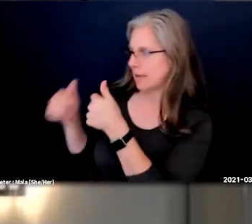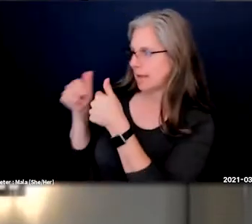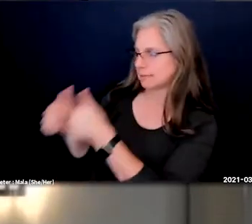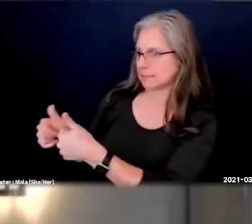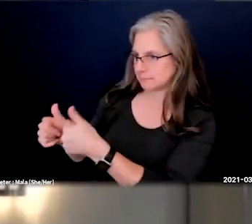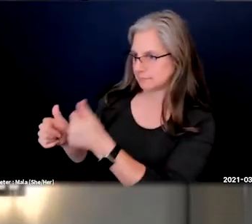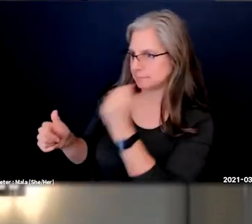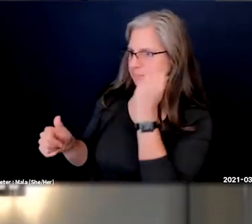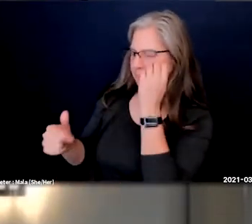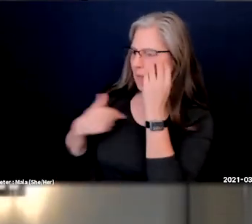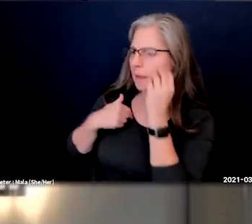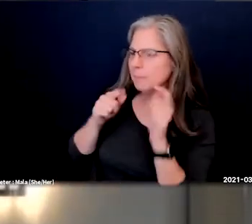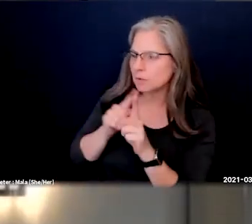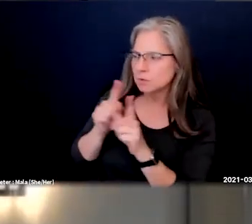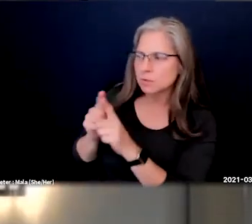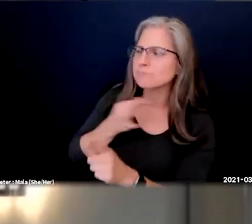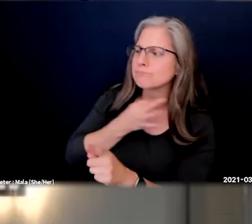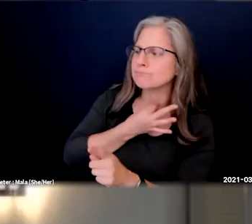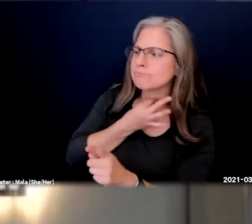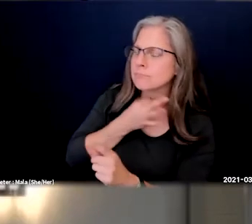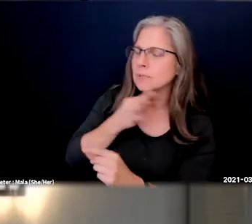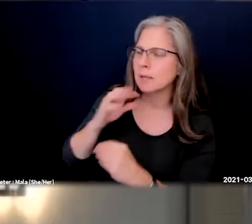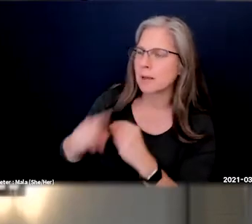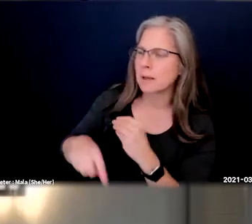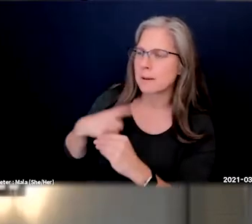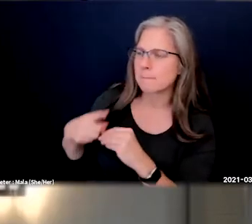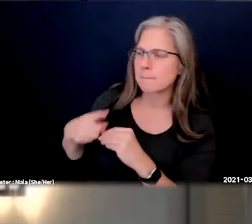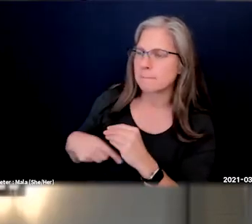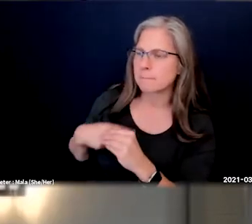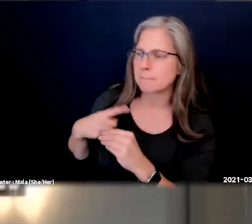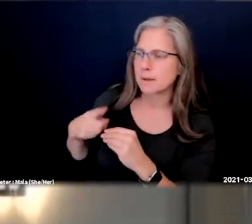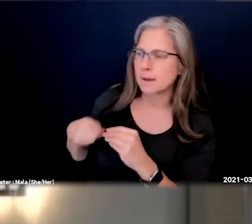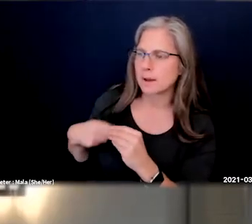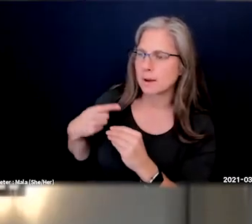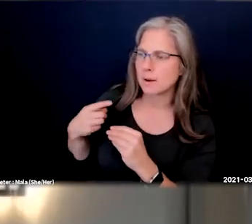And I'm also curious too about the